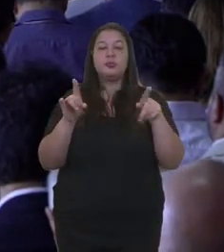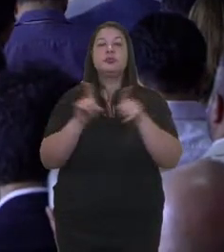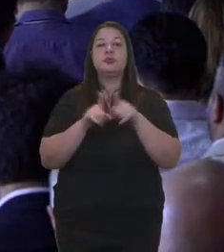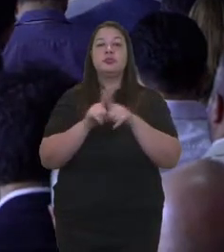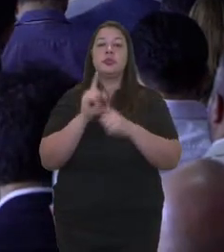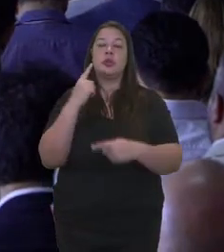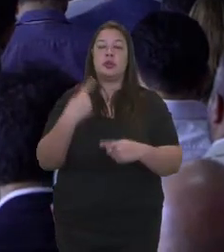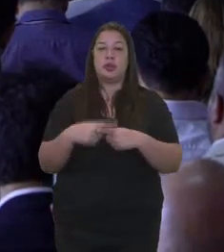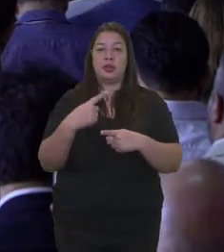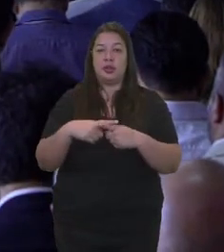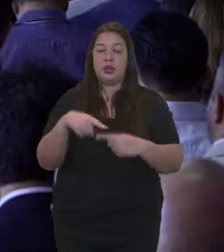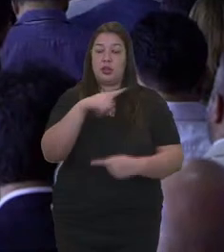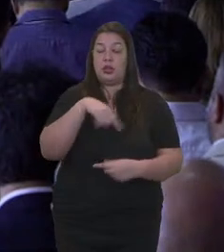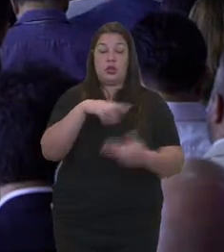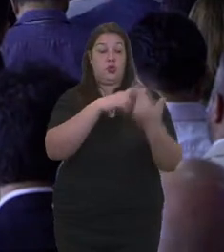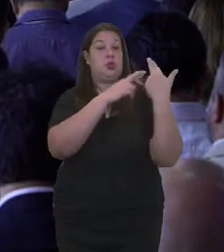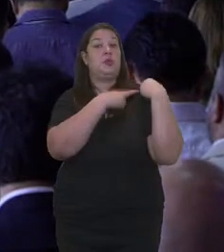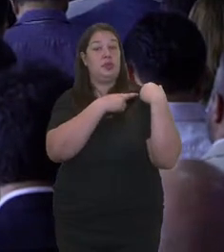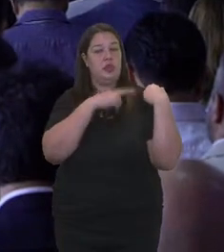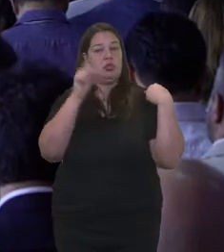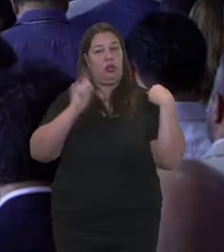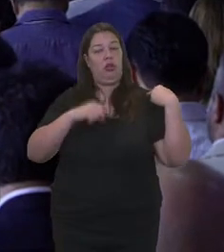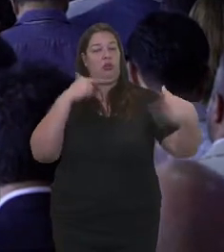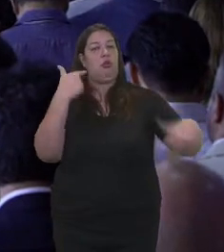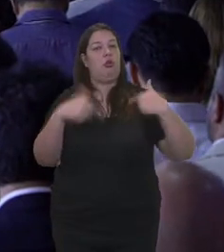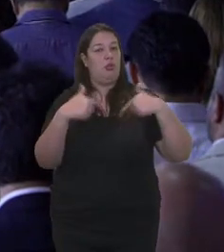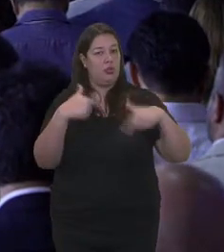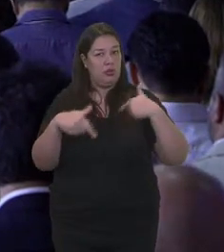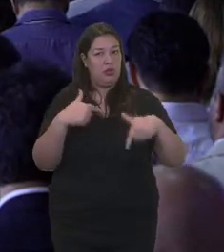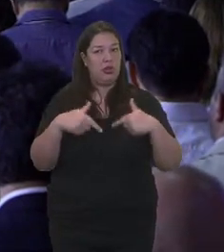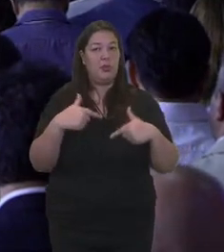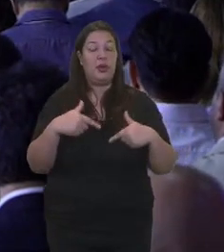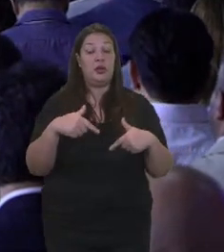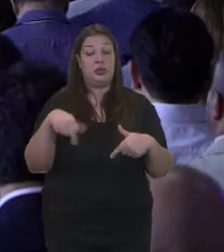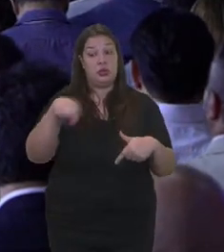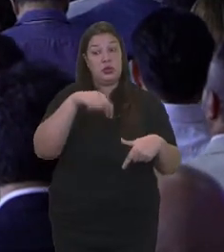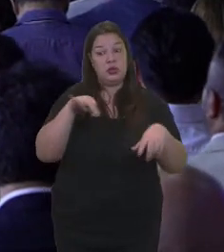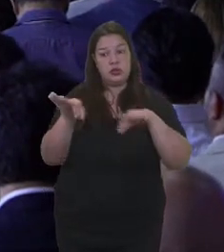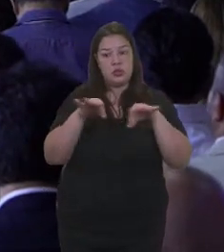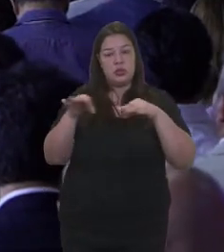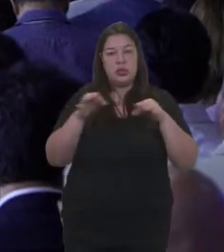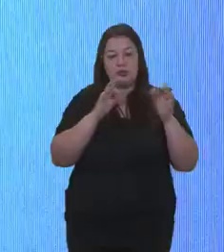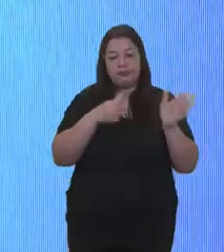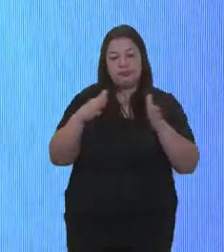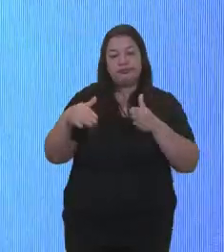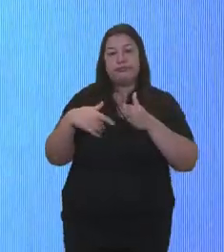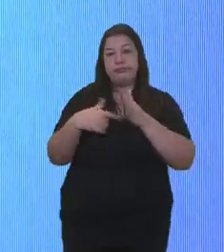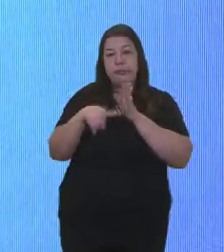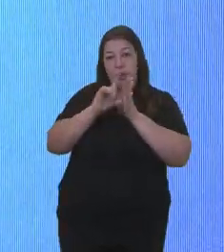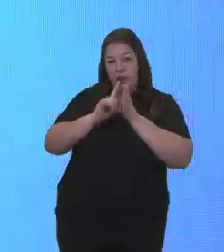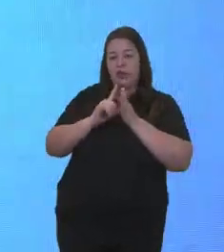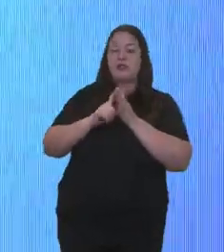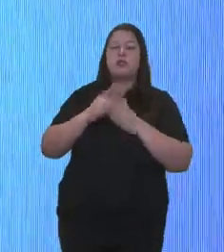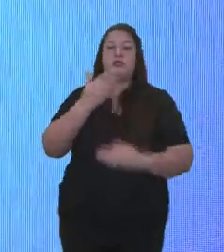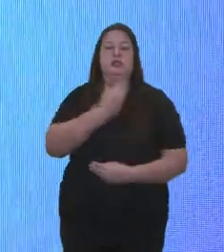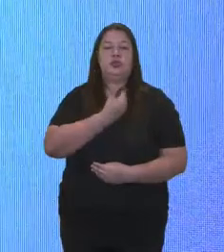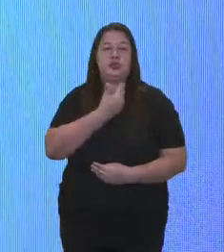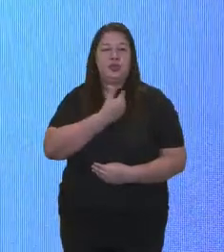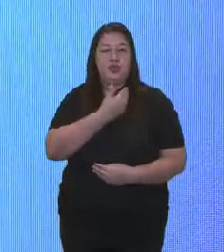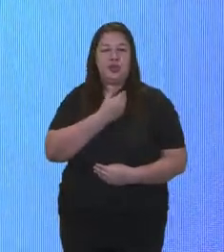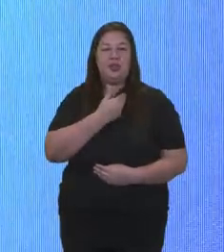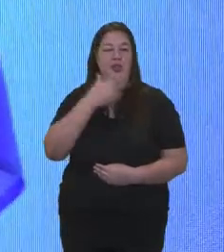here. And also because so much responsibility for our work, because the work is organization,